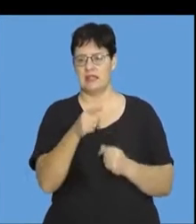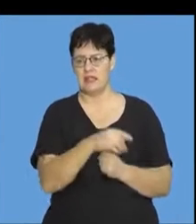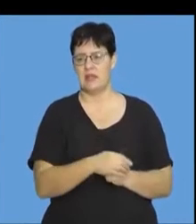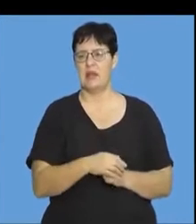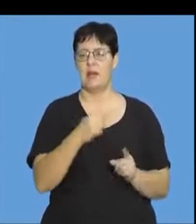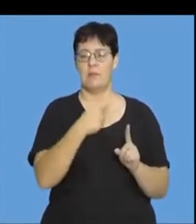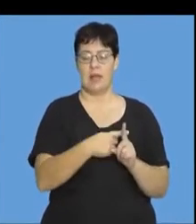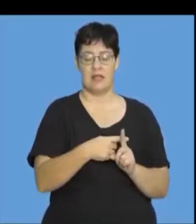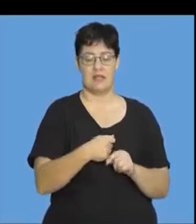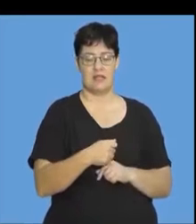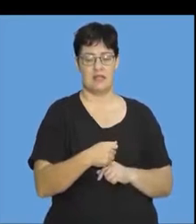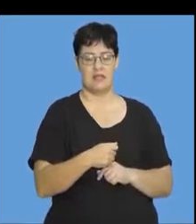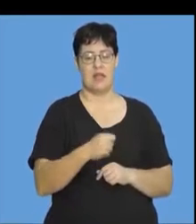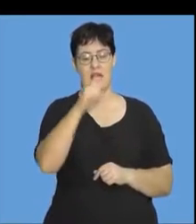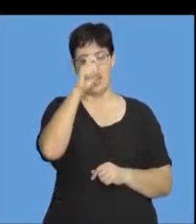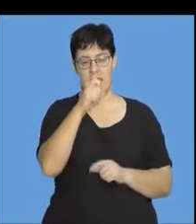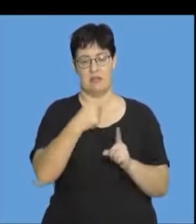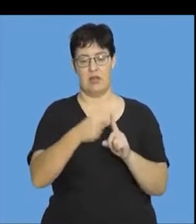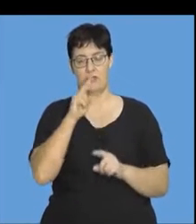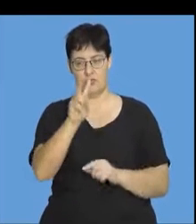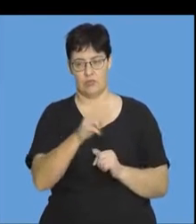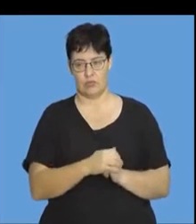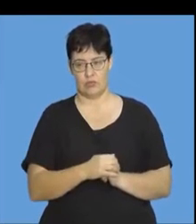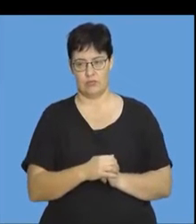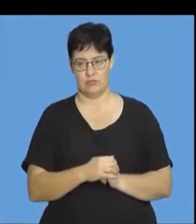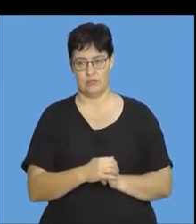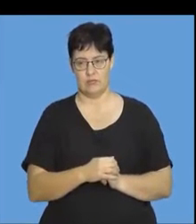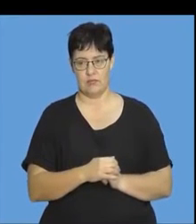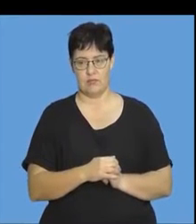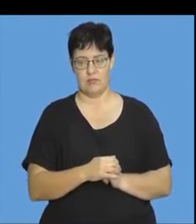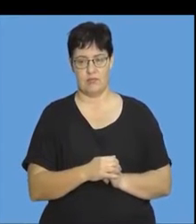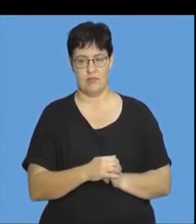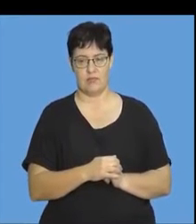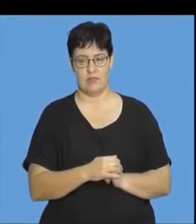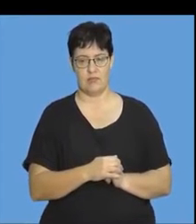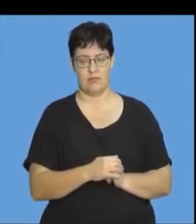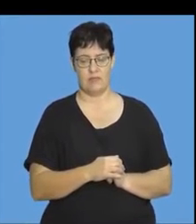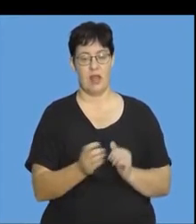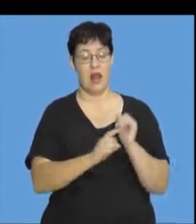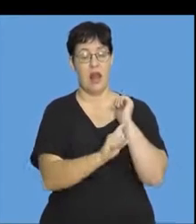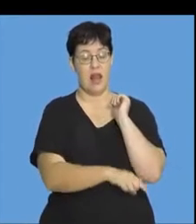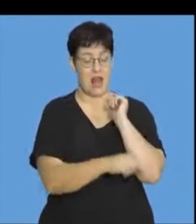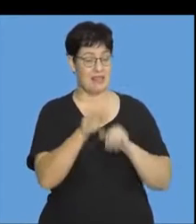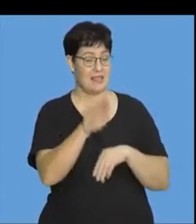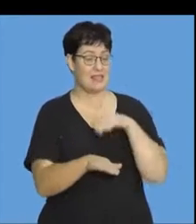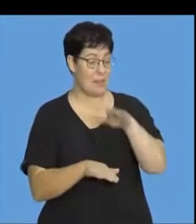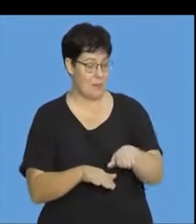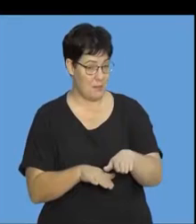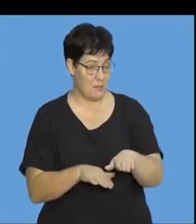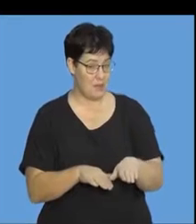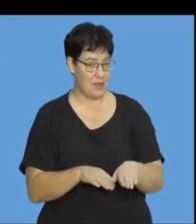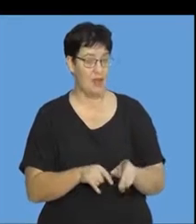the exponents plus x plus 2, right? And then the last step now will